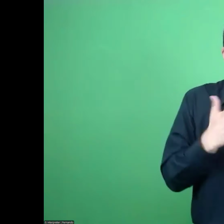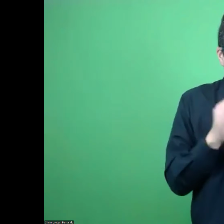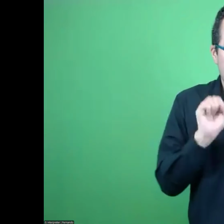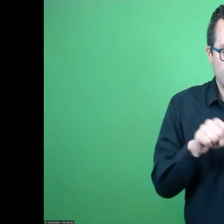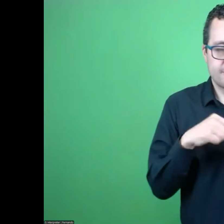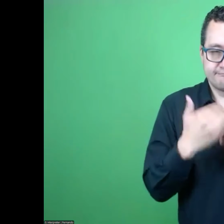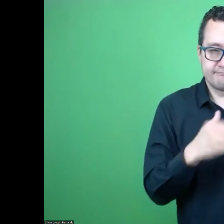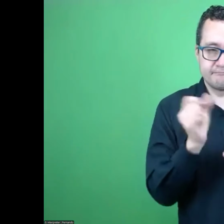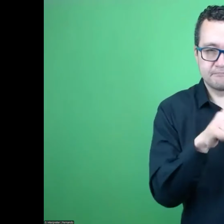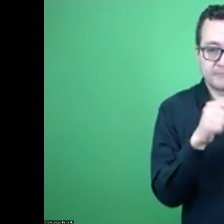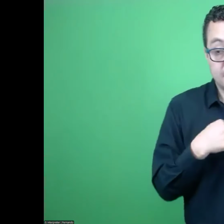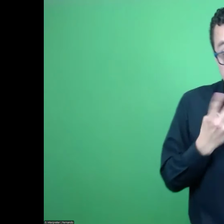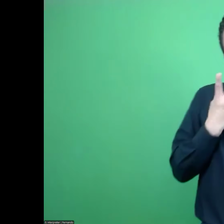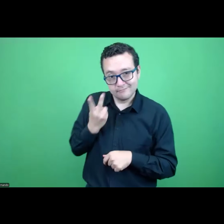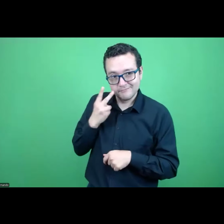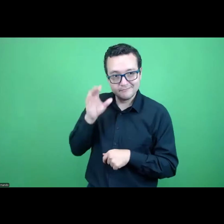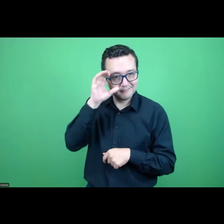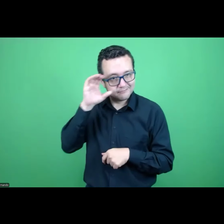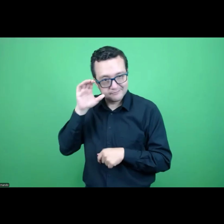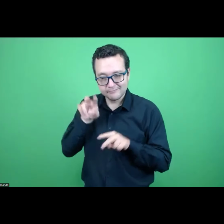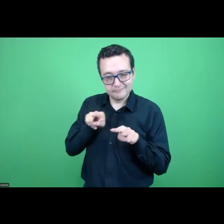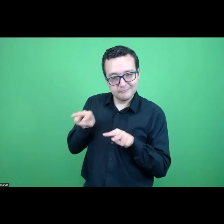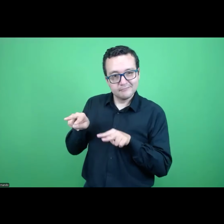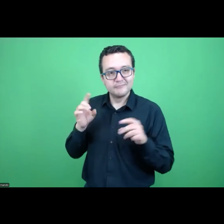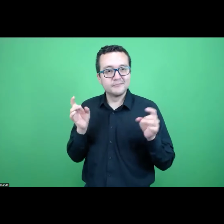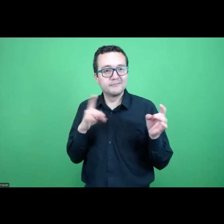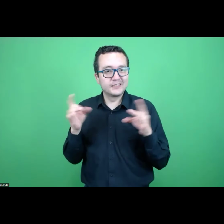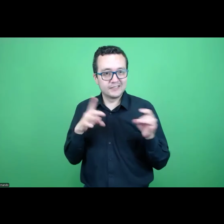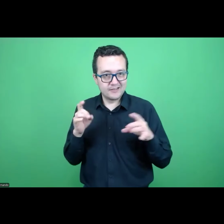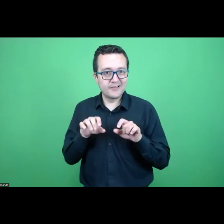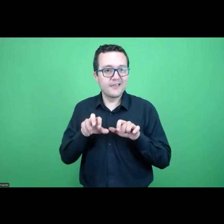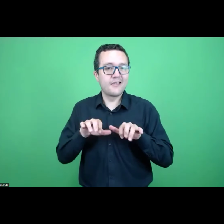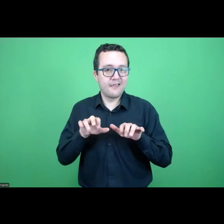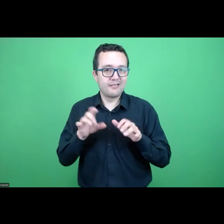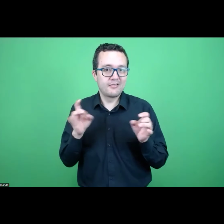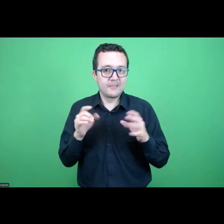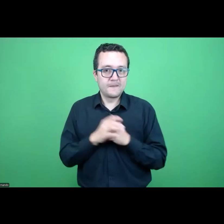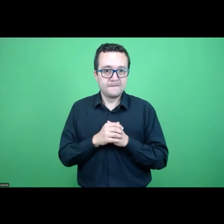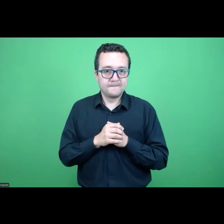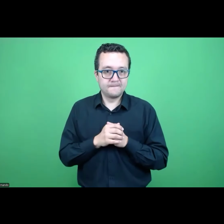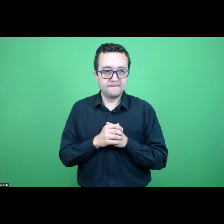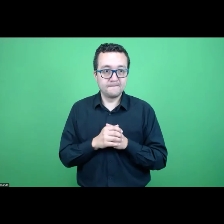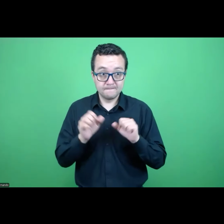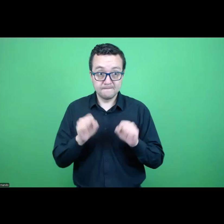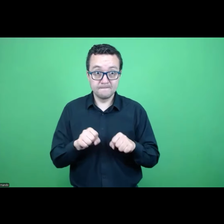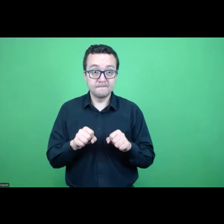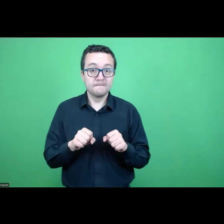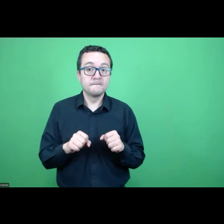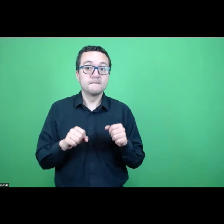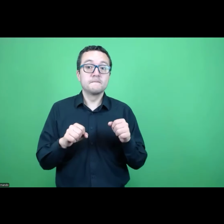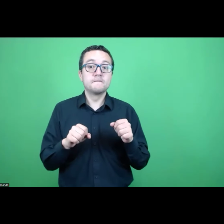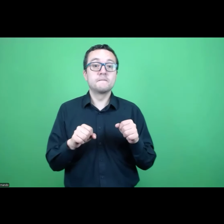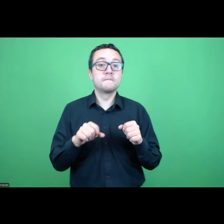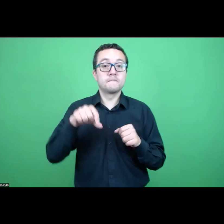you help us facilitate the Q&A piece of this section before we have a quick break to ensure that our